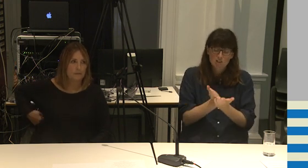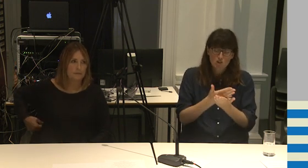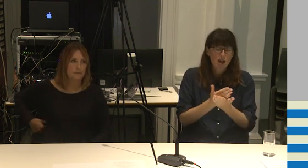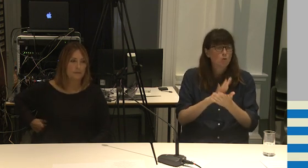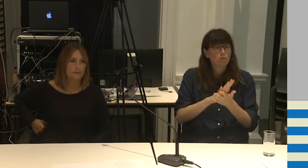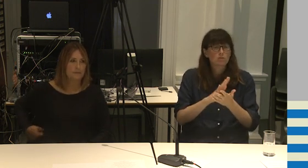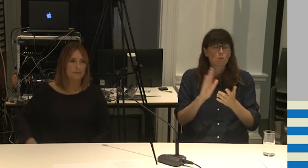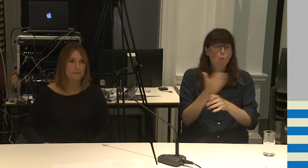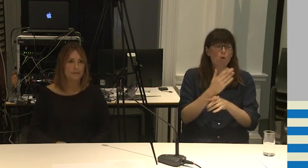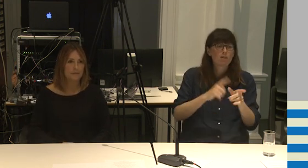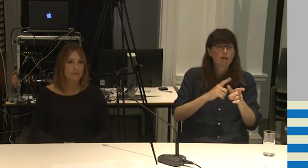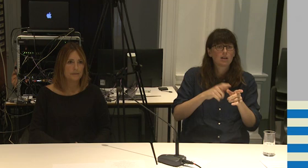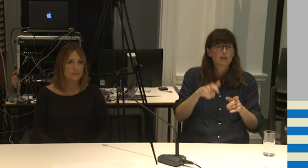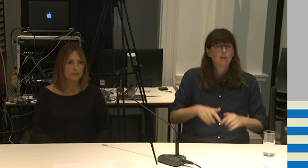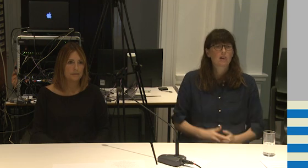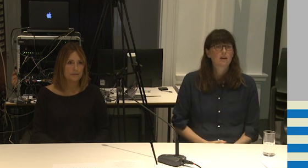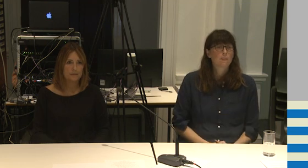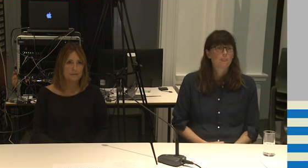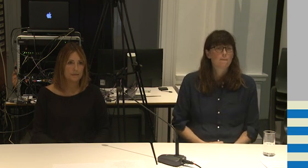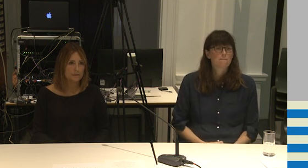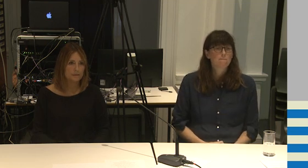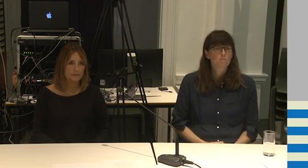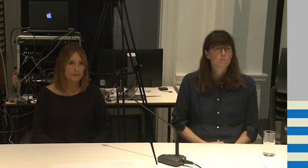again every time.